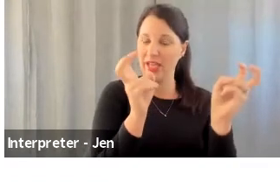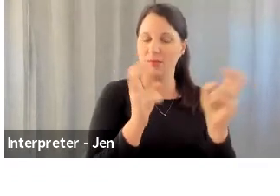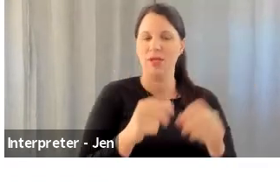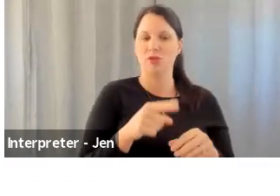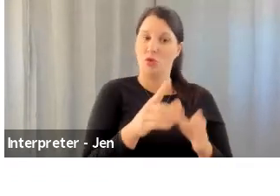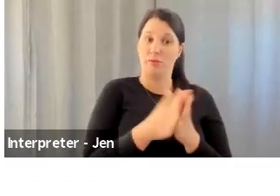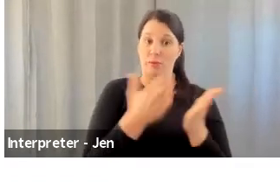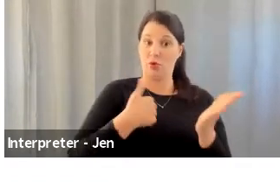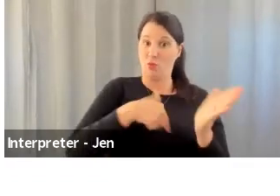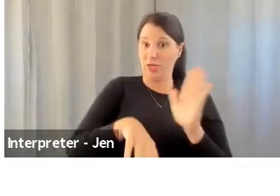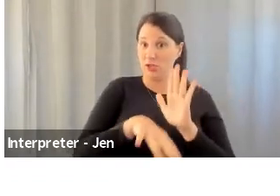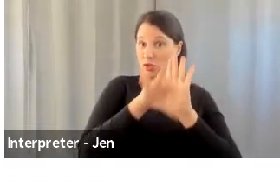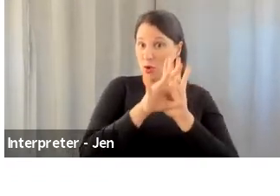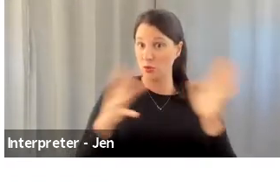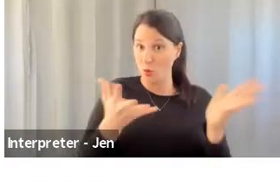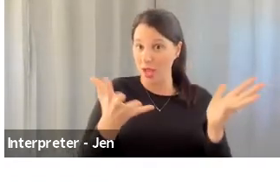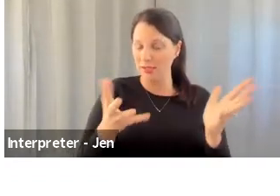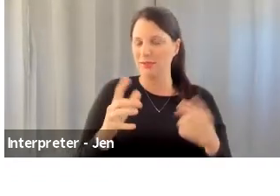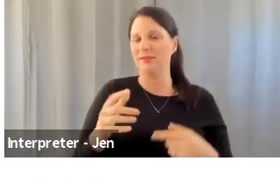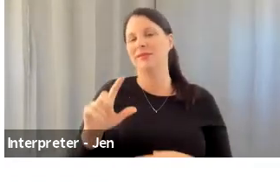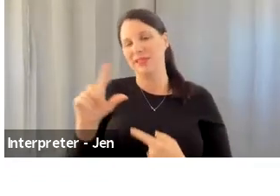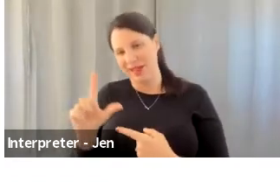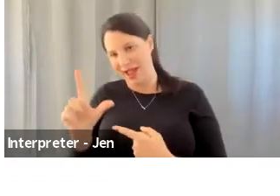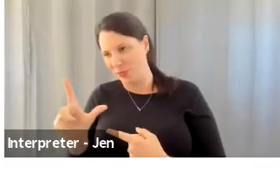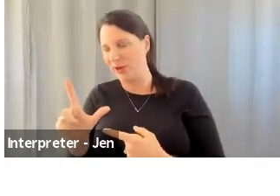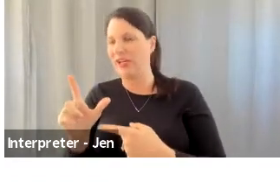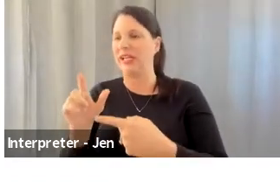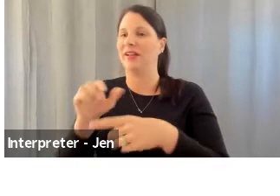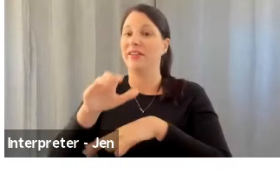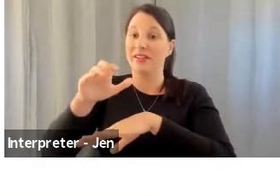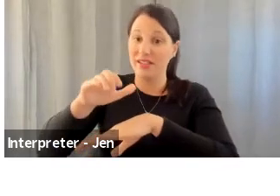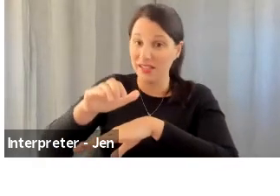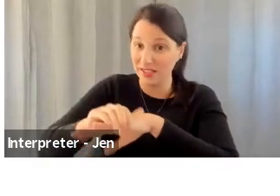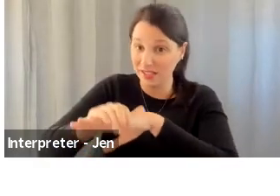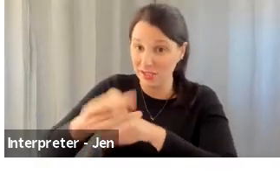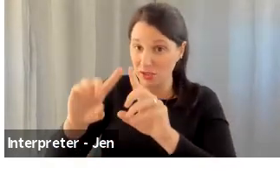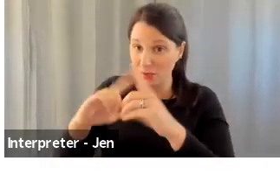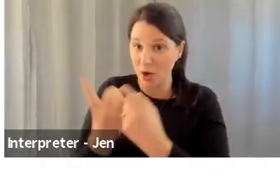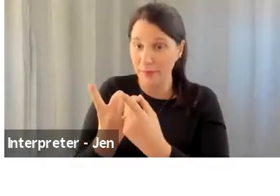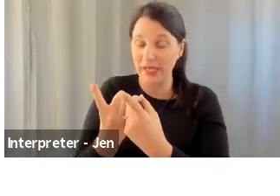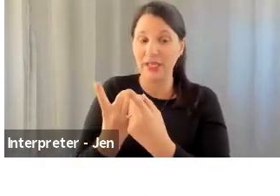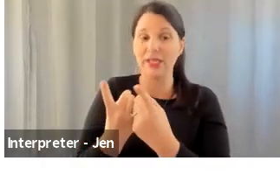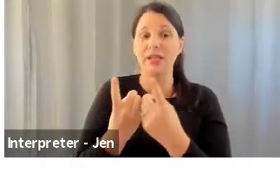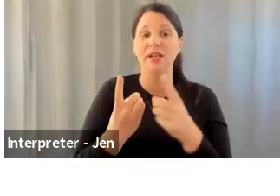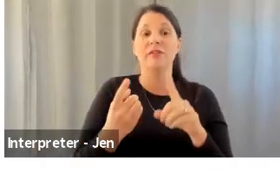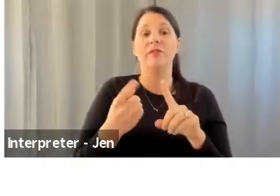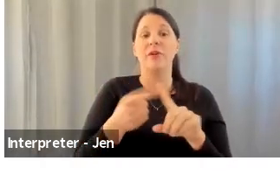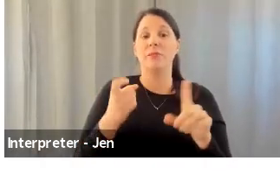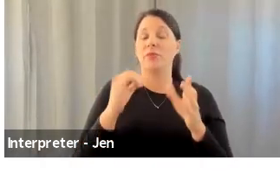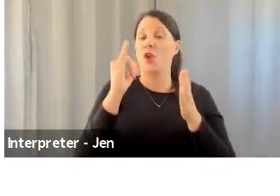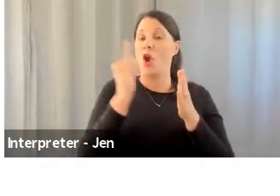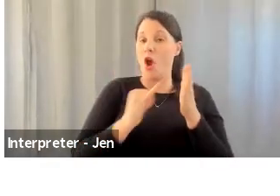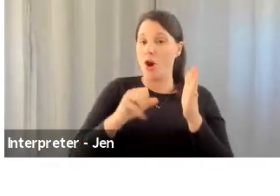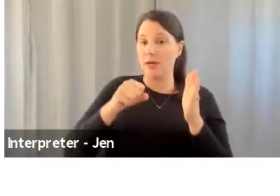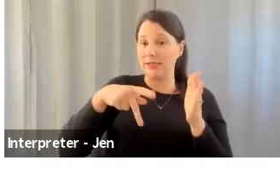it's the library, we had English department involved, we had people from the Art Space Gallery, from the Fresno